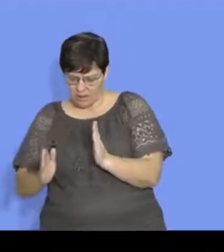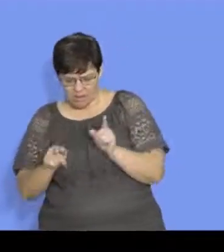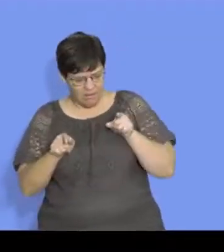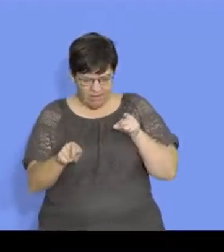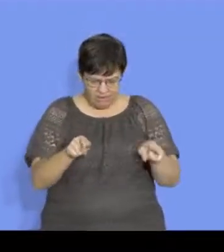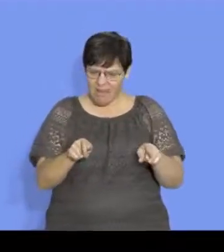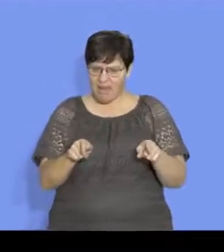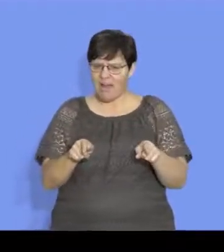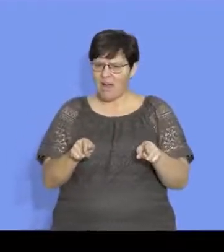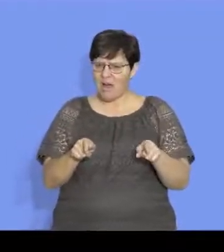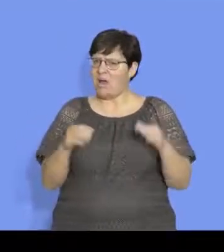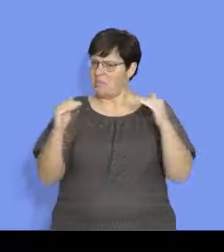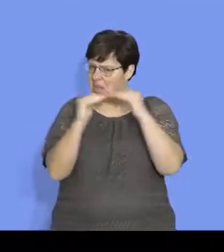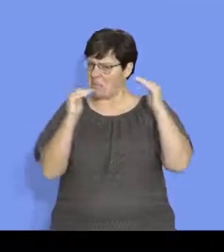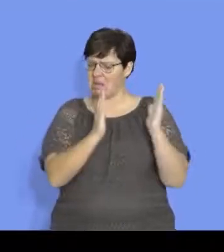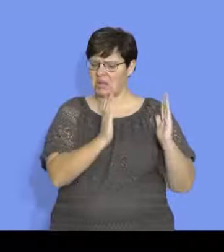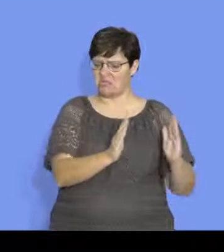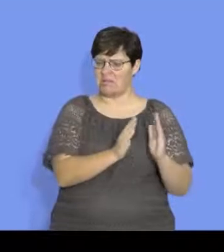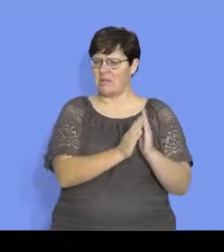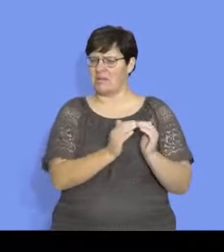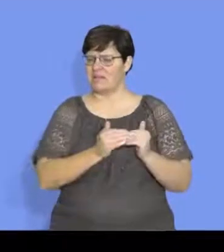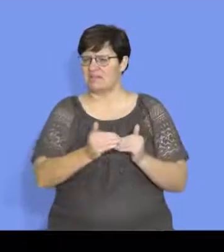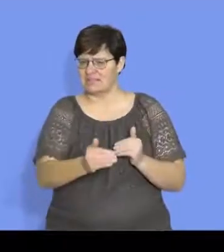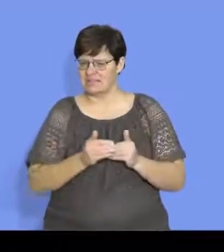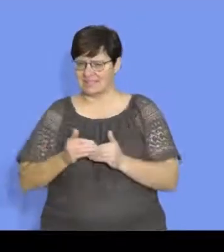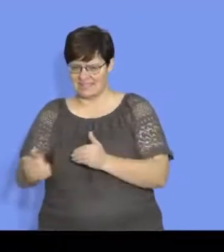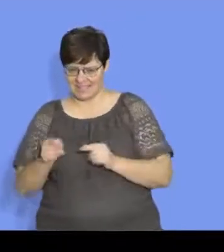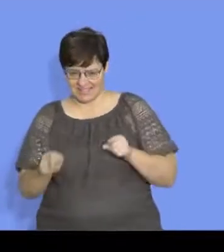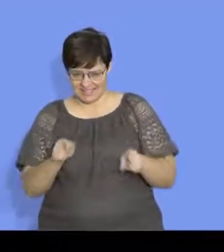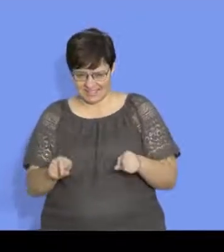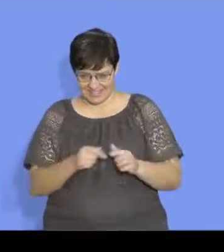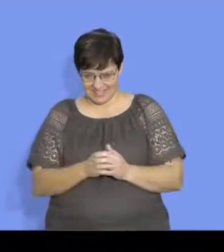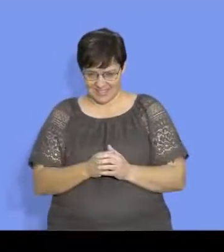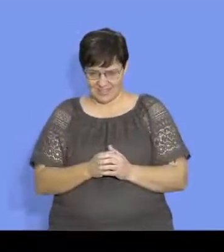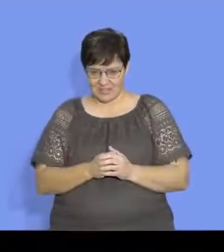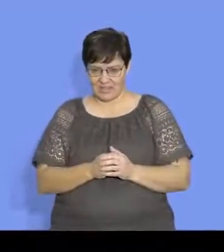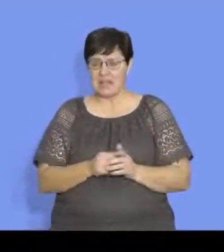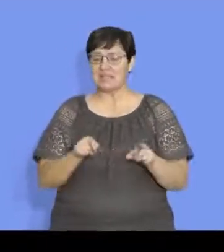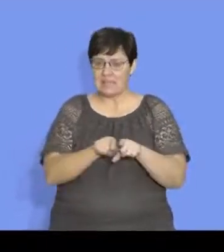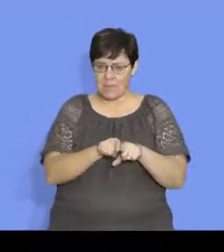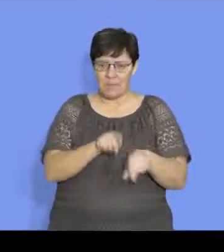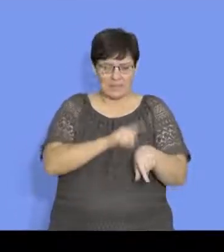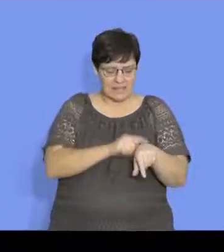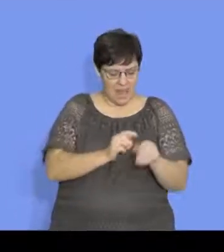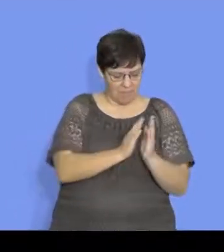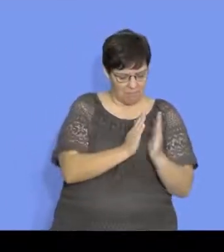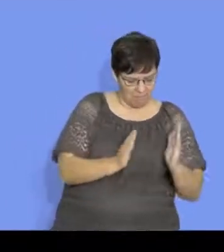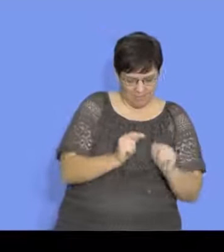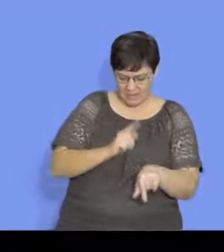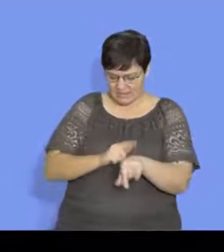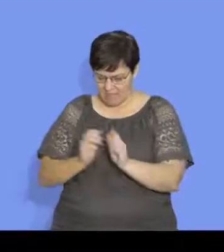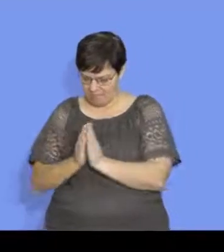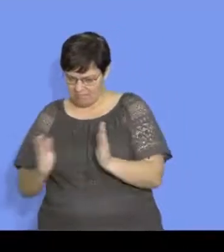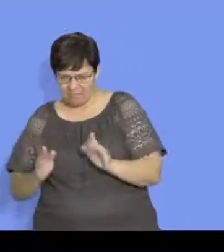we'll find we have equal distance in equal time. And so what does that mean for the